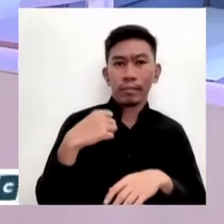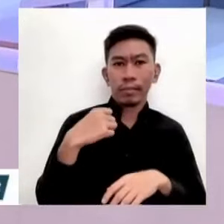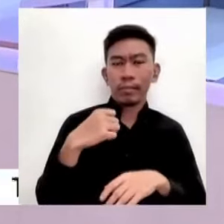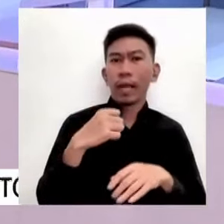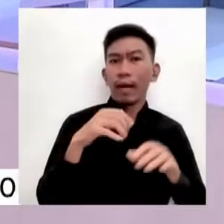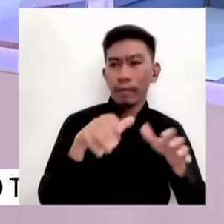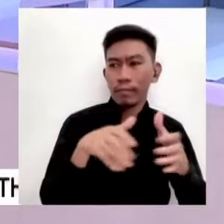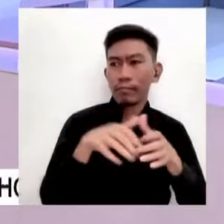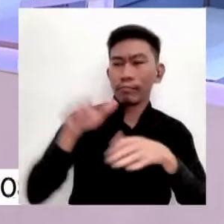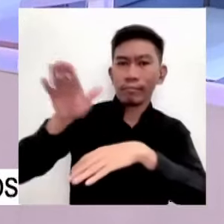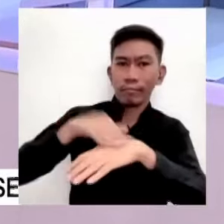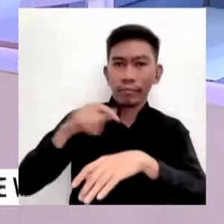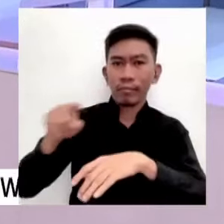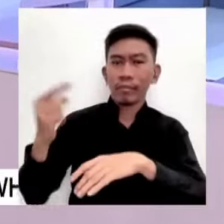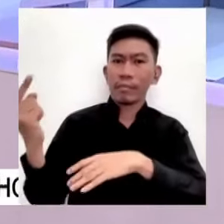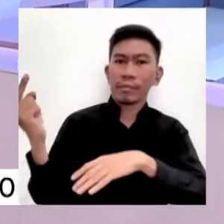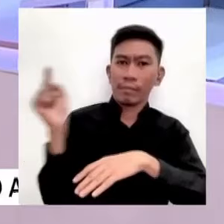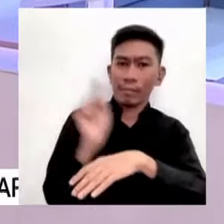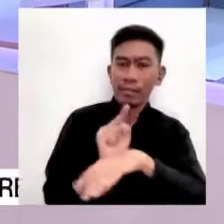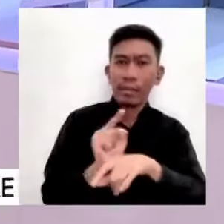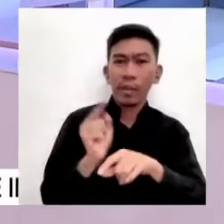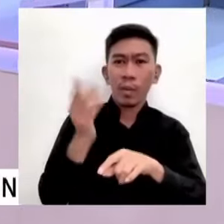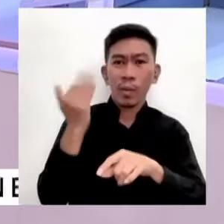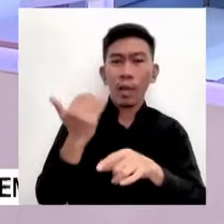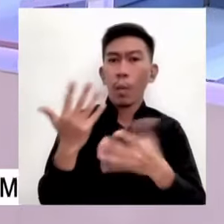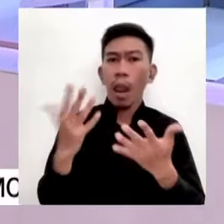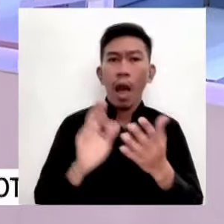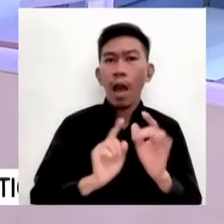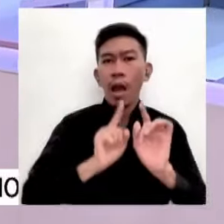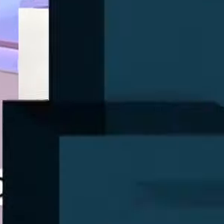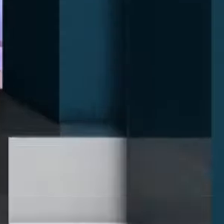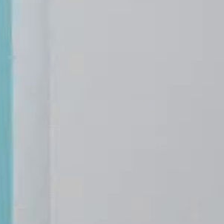TV network SMNI. Vivian Gulia reports.